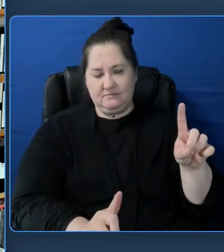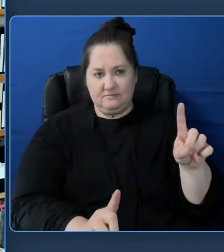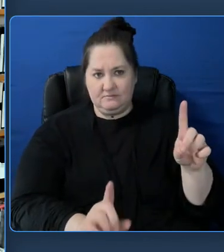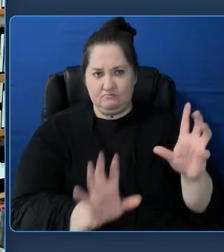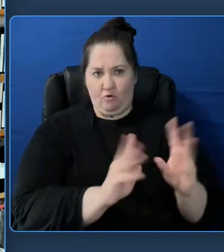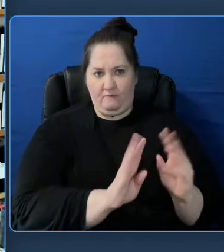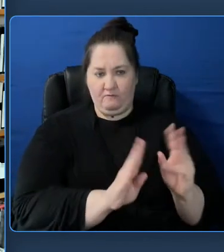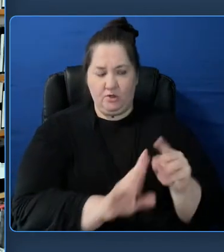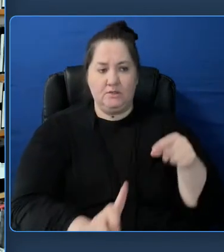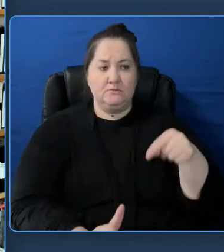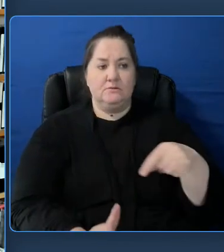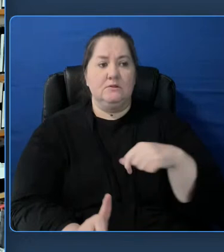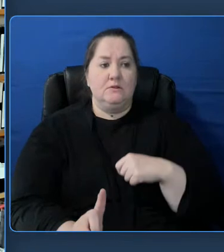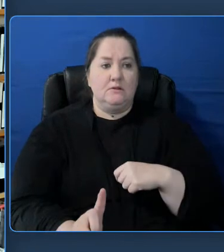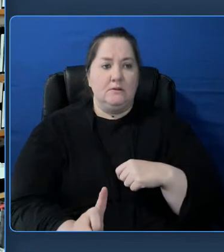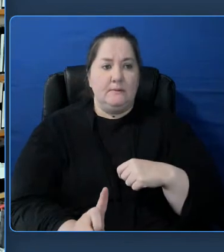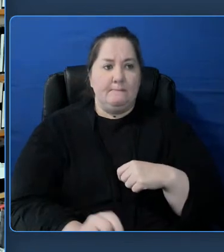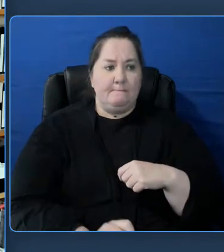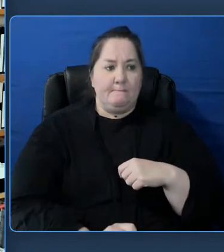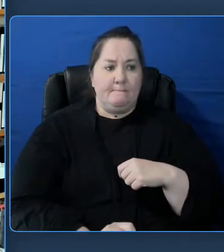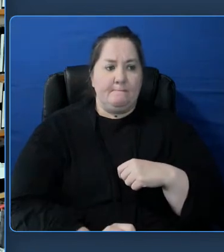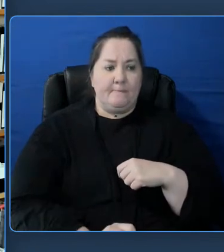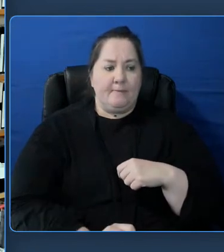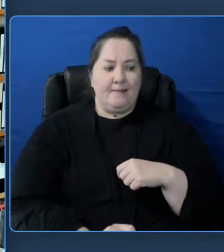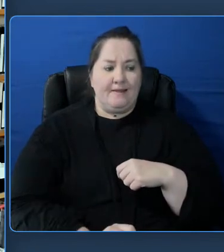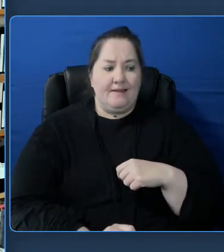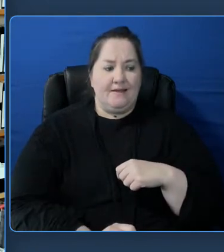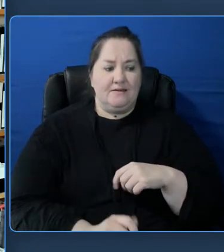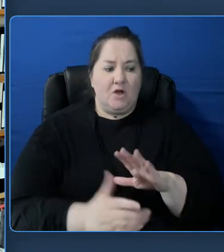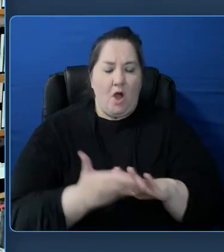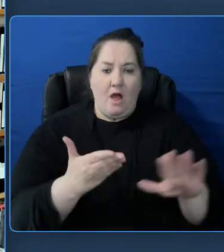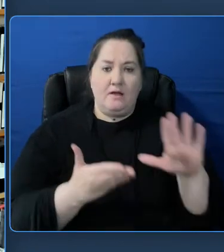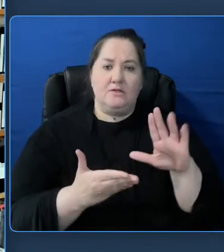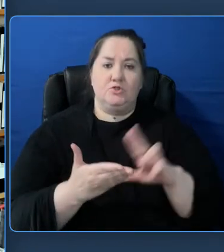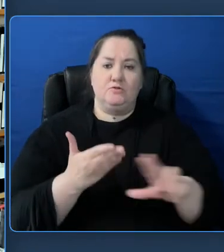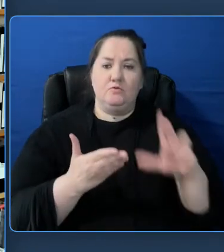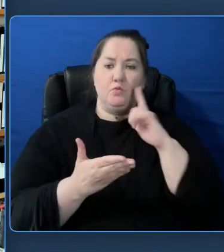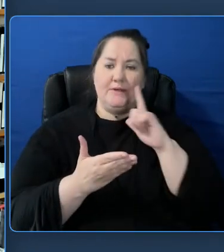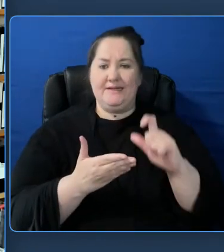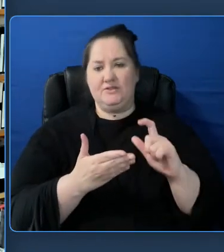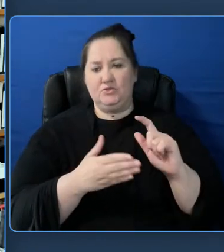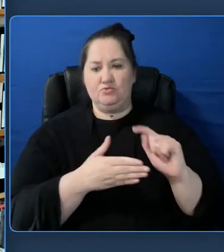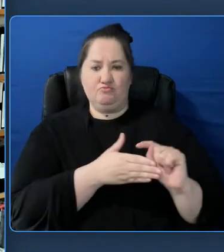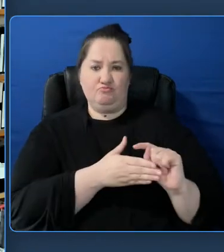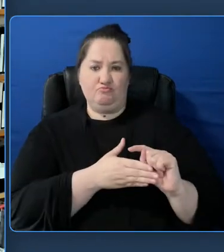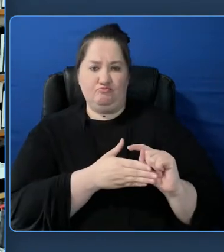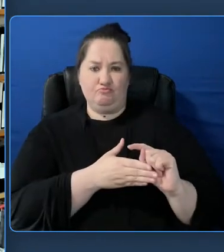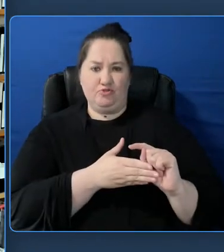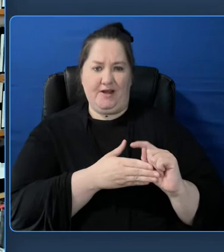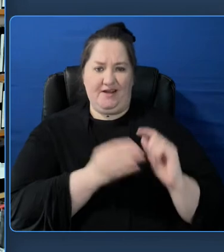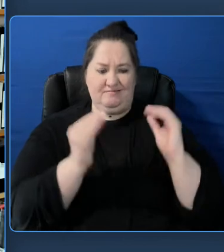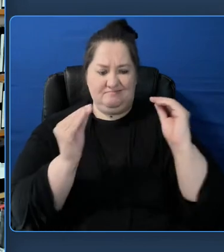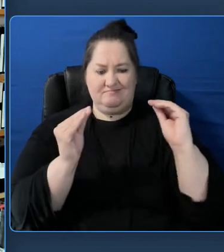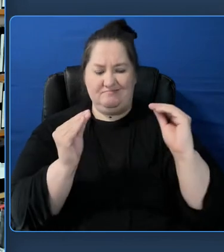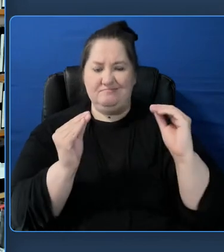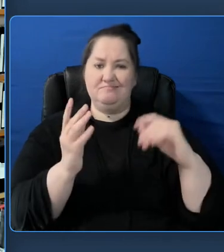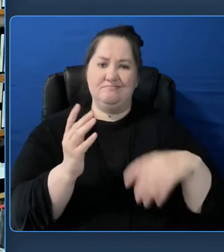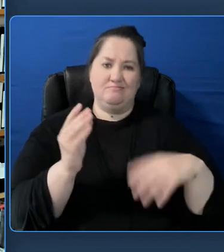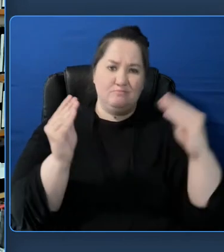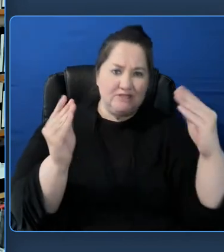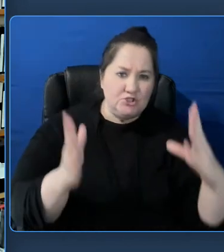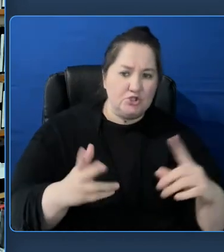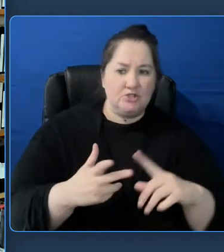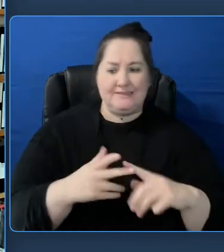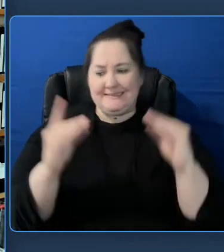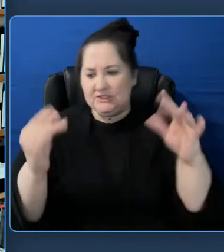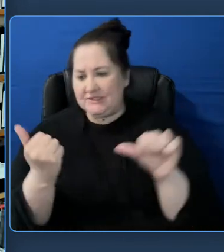think there in higher education, we need to retrain our professors, teaching assistants, so that